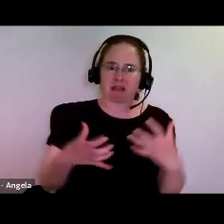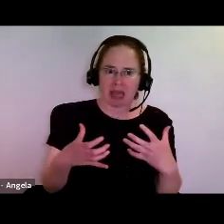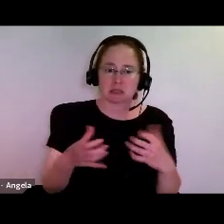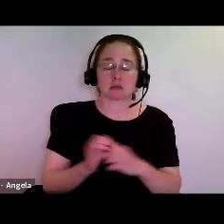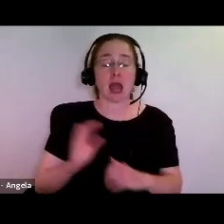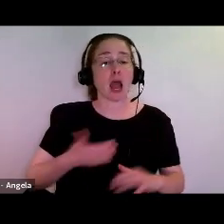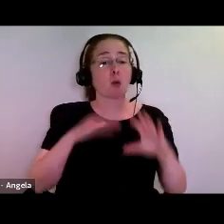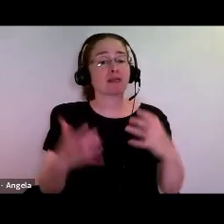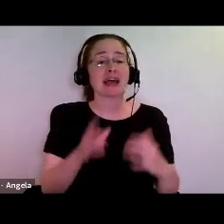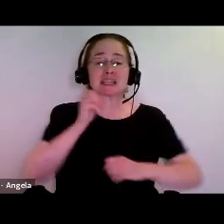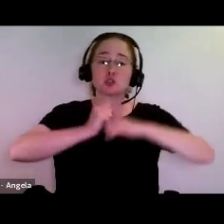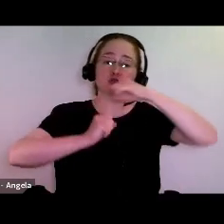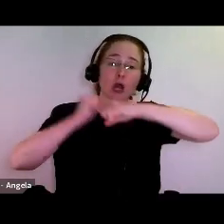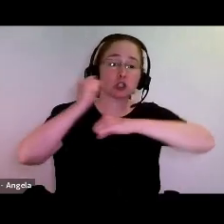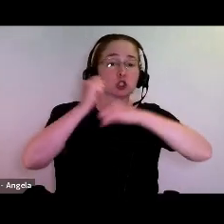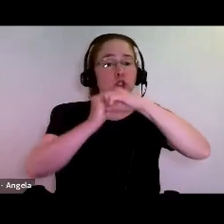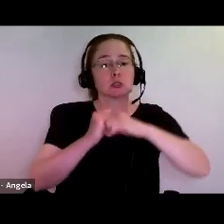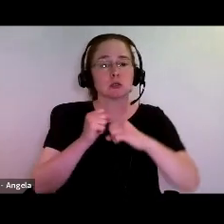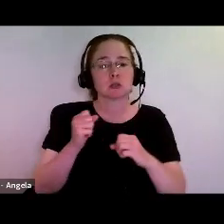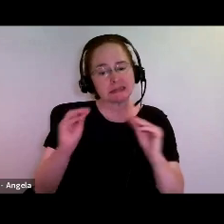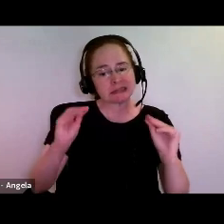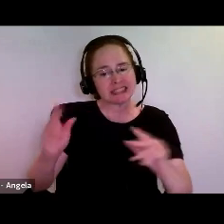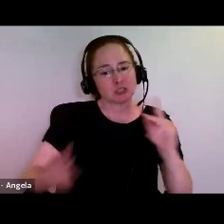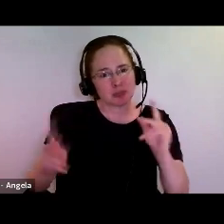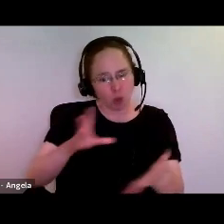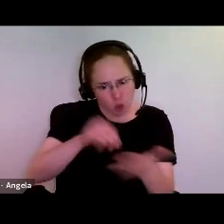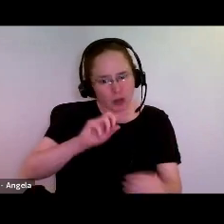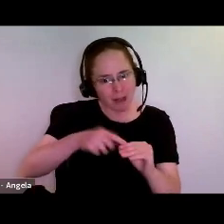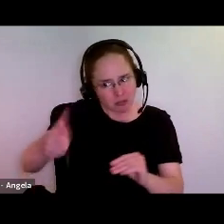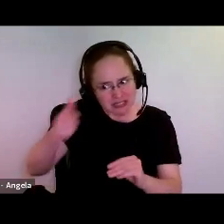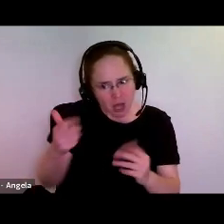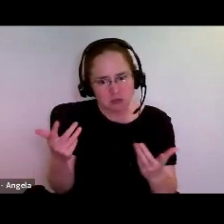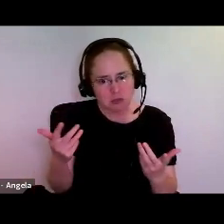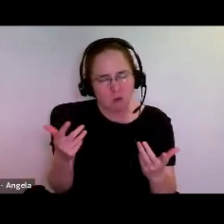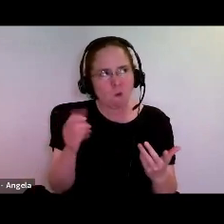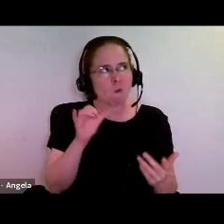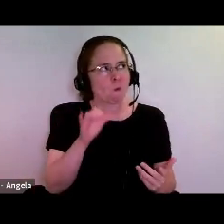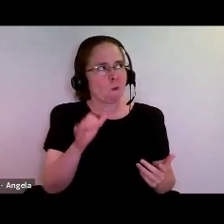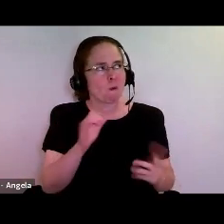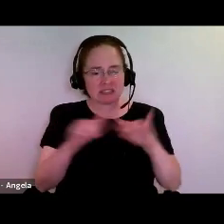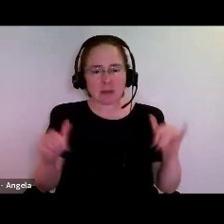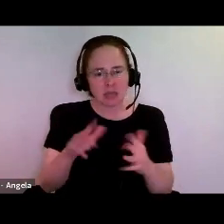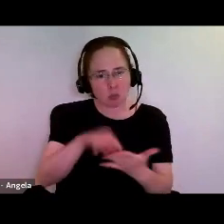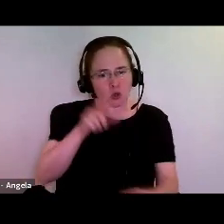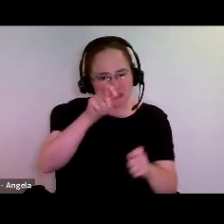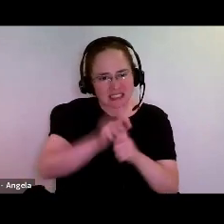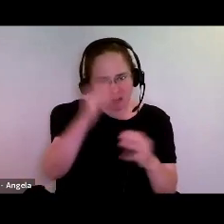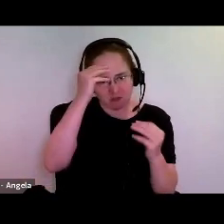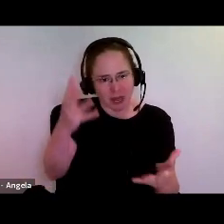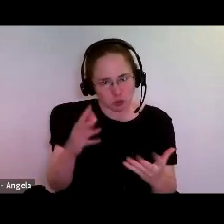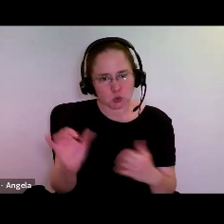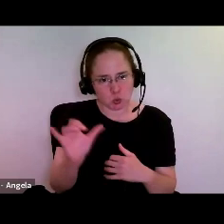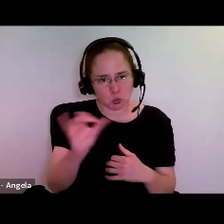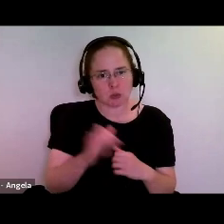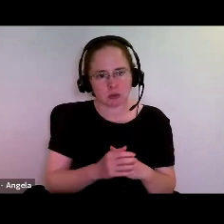in such a way that they're learning those things about themselves while they're learning the concrete information.